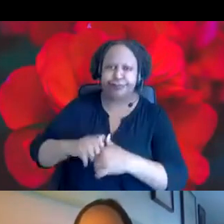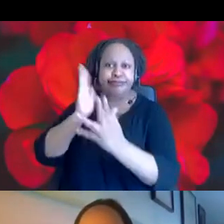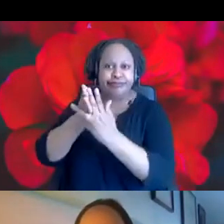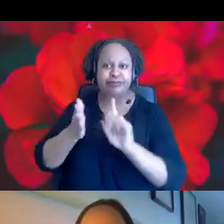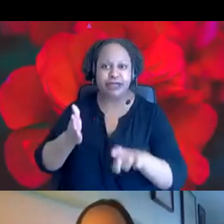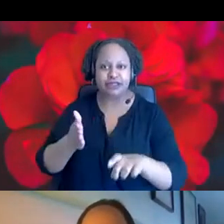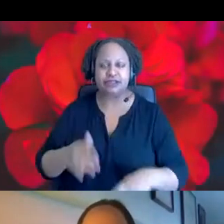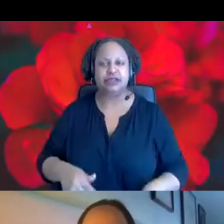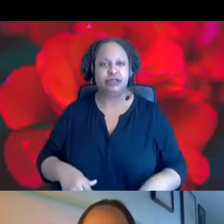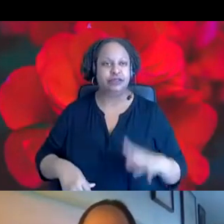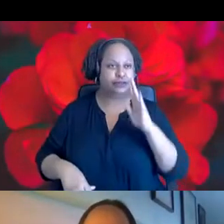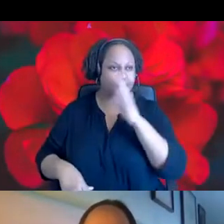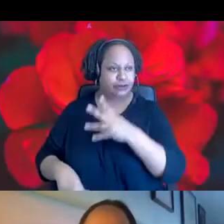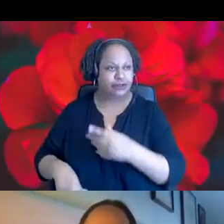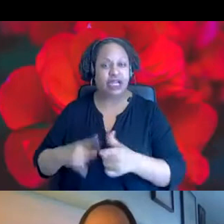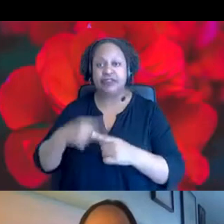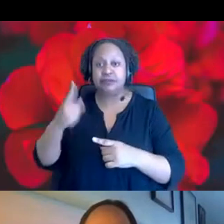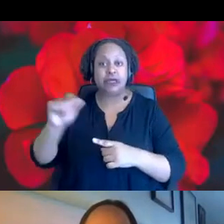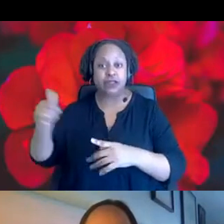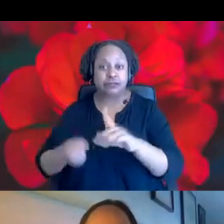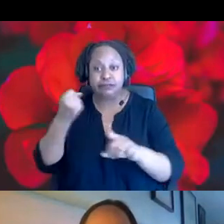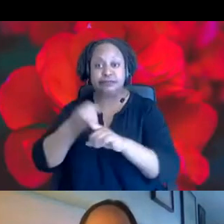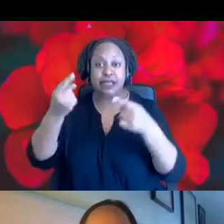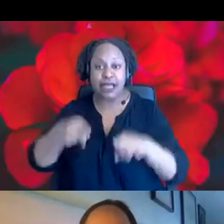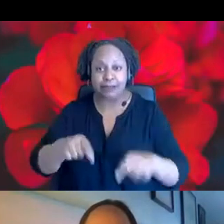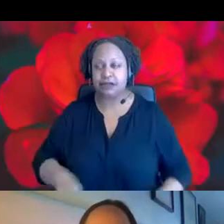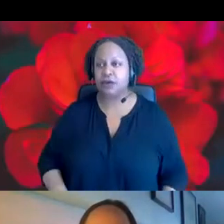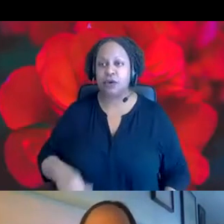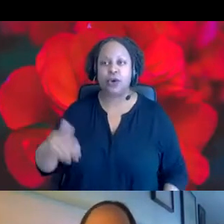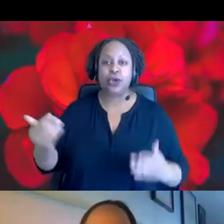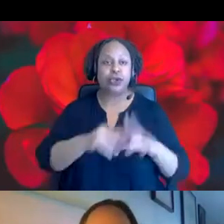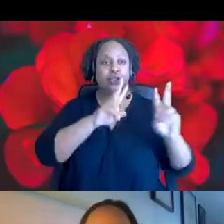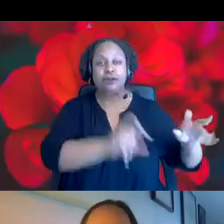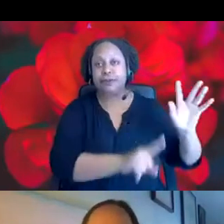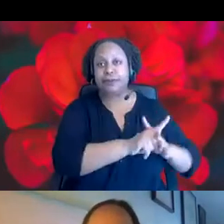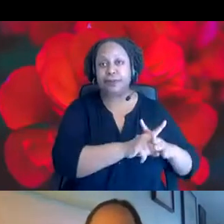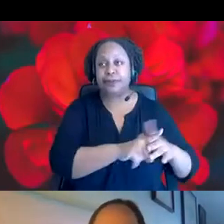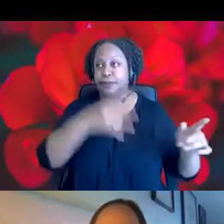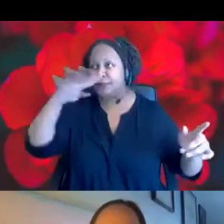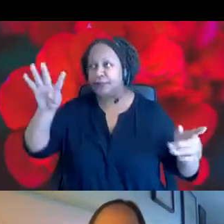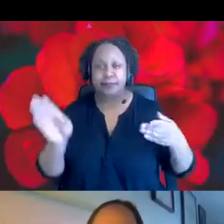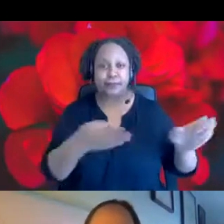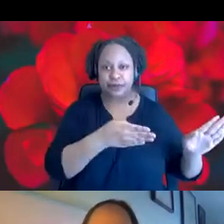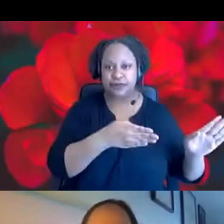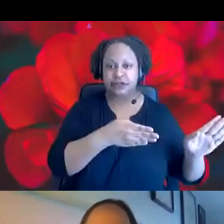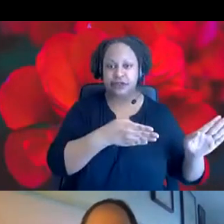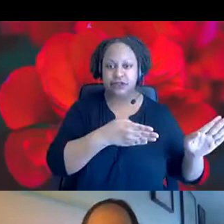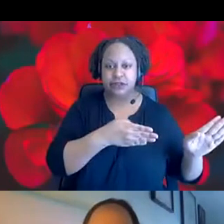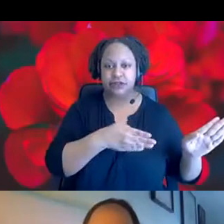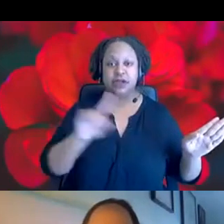And then a new issue comes, not issue, sorry, a new subject comes to light. And all of a sudden, this first